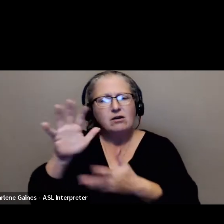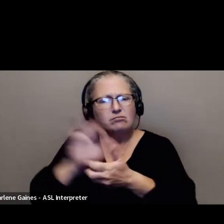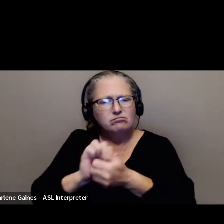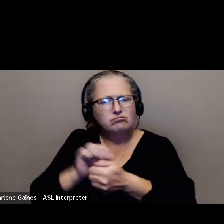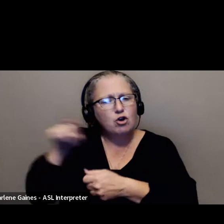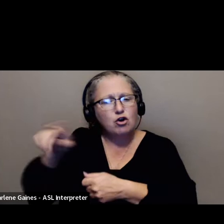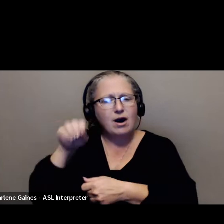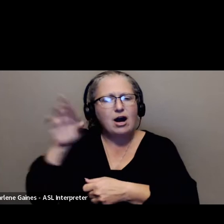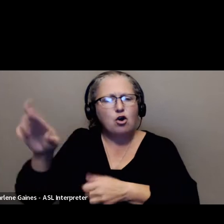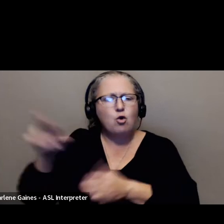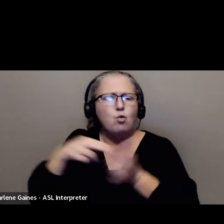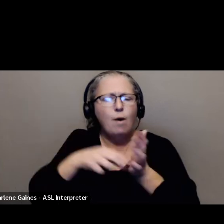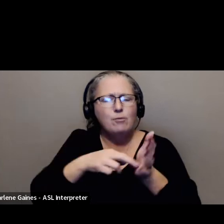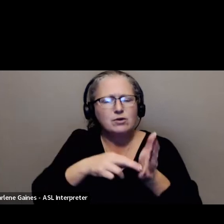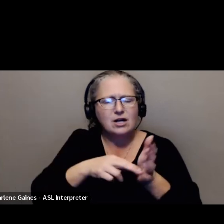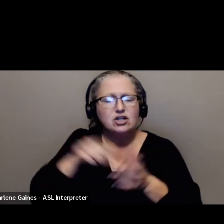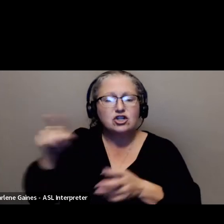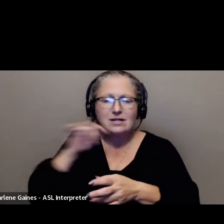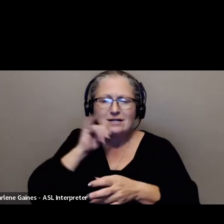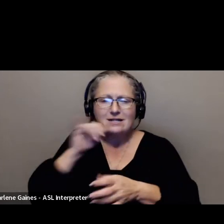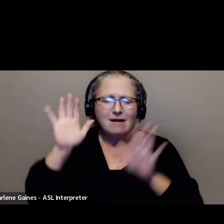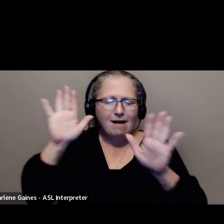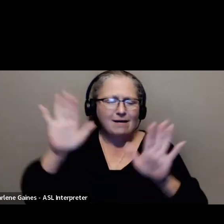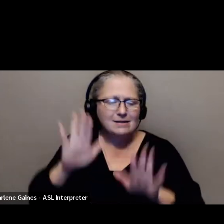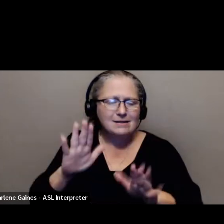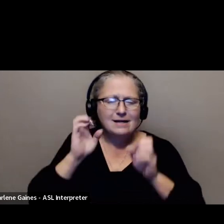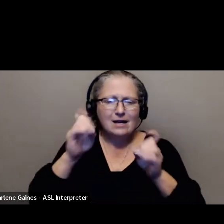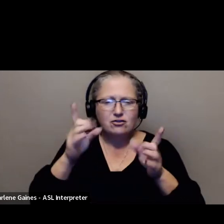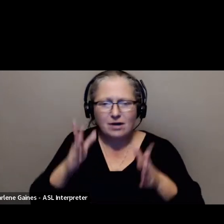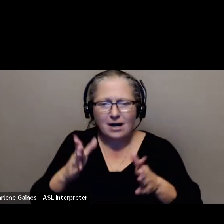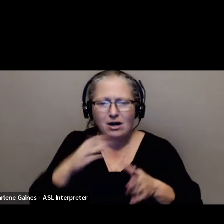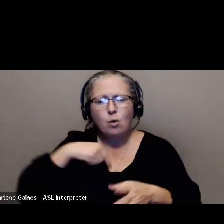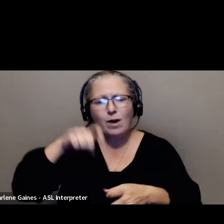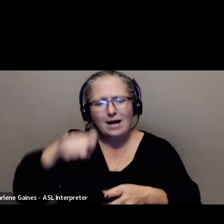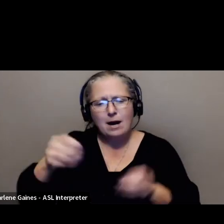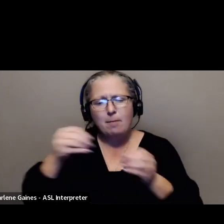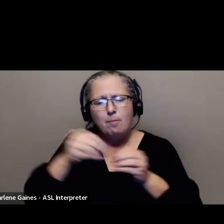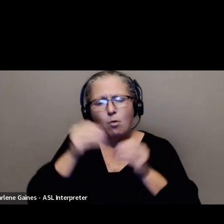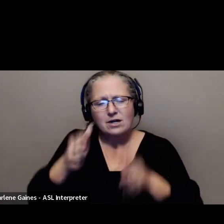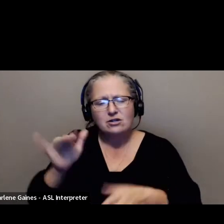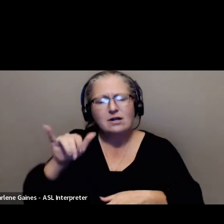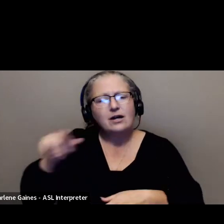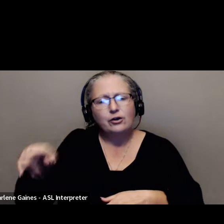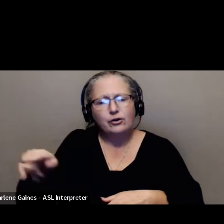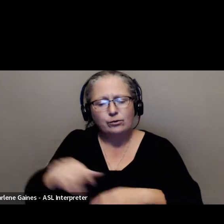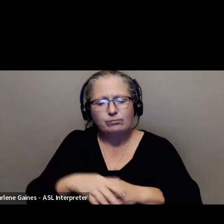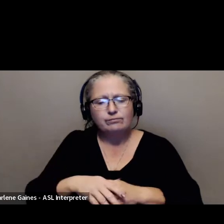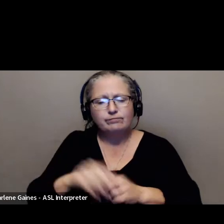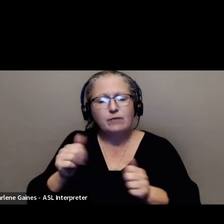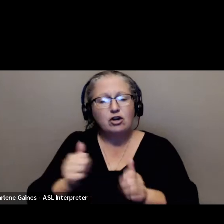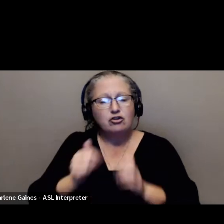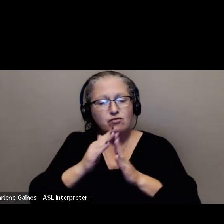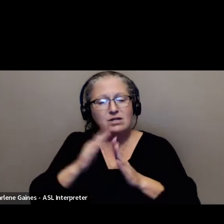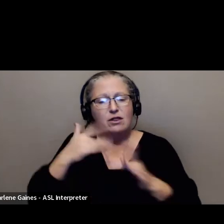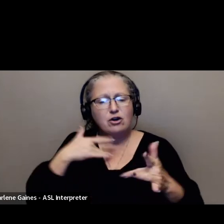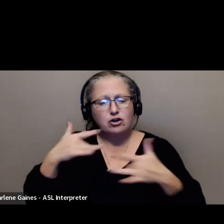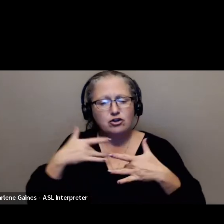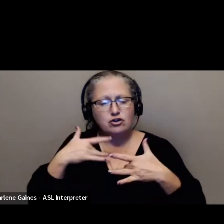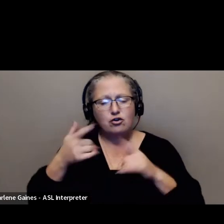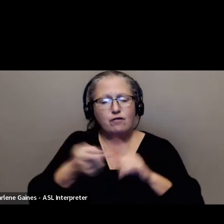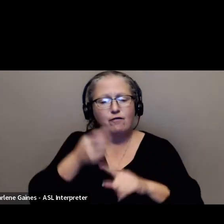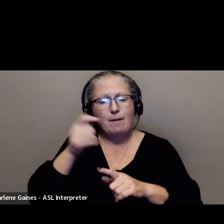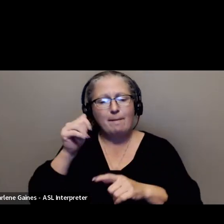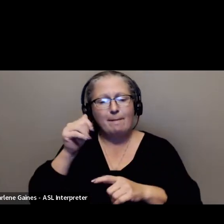her reputation. She is an excellent educator, and we need more like her. Addressing the concerns raised